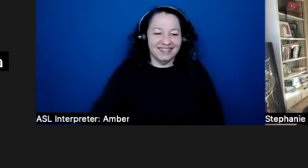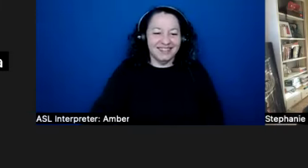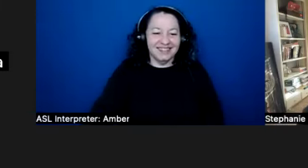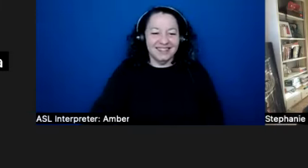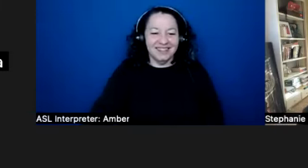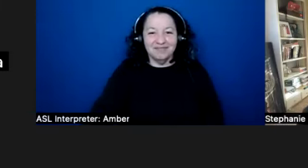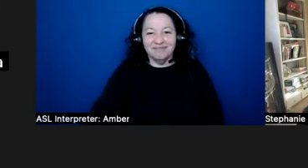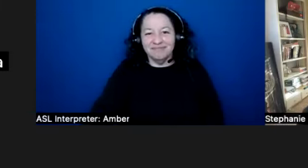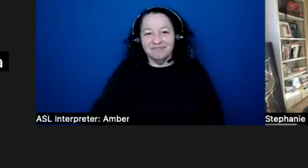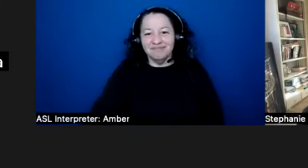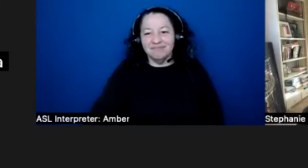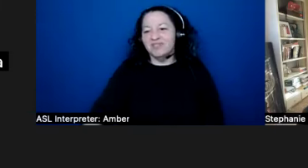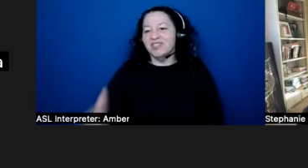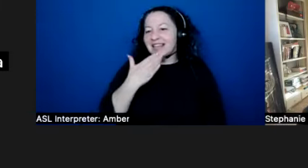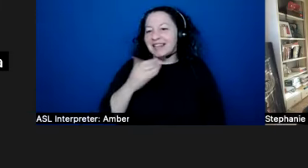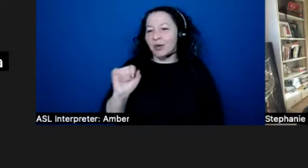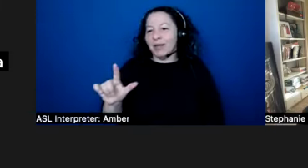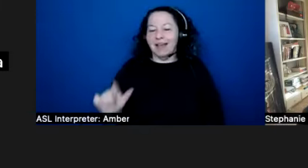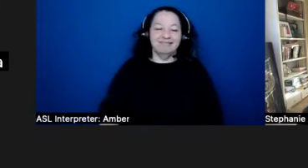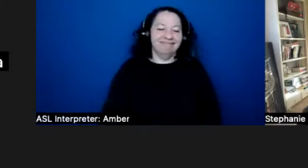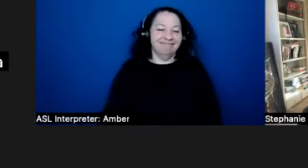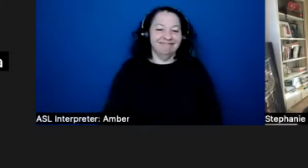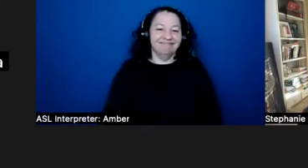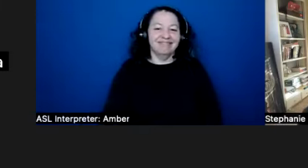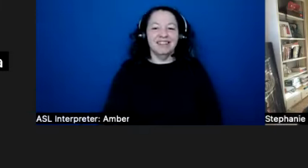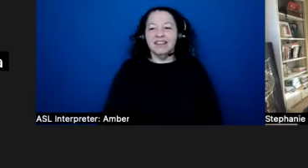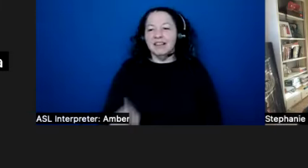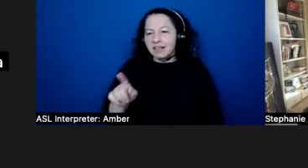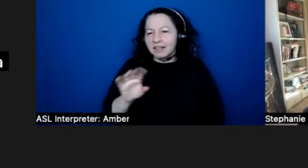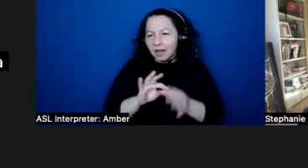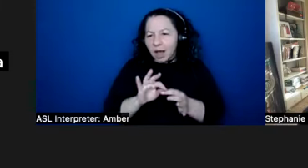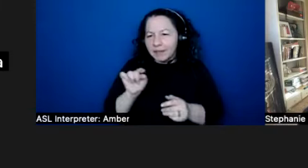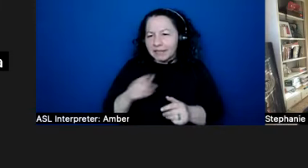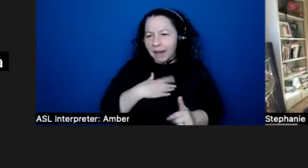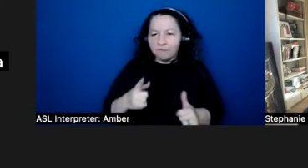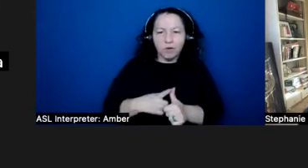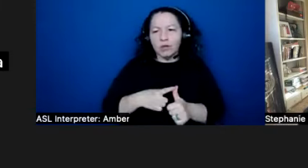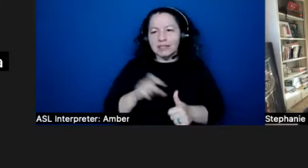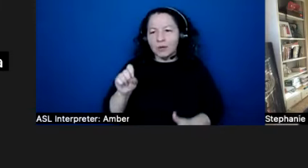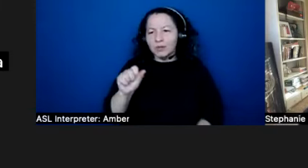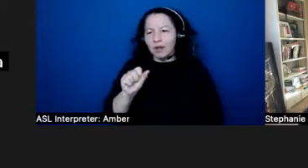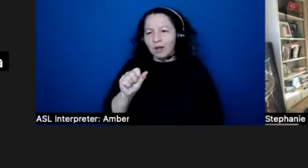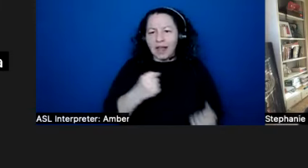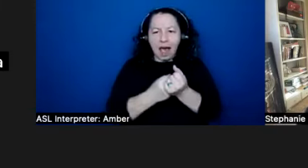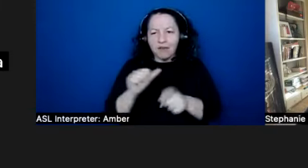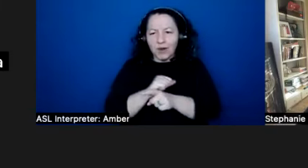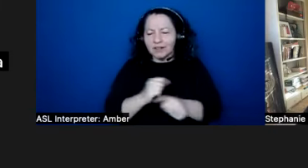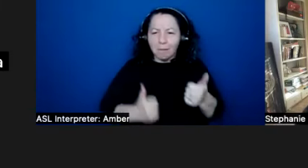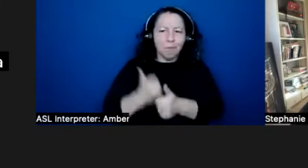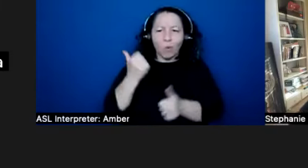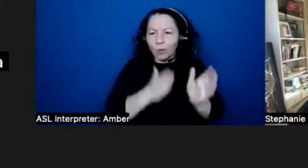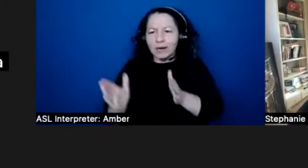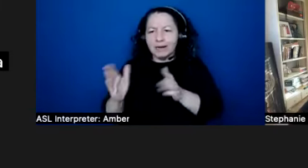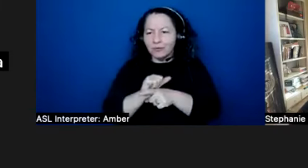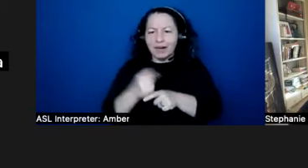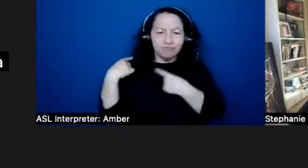This is my first sexual assault advocate training. It is the most organized training I have attended. Thank you. Thank you, Carrie.